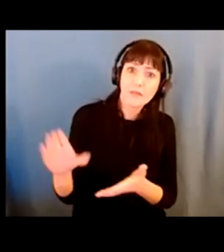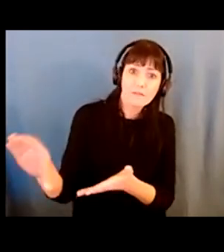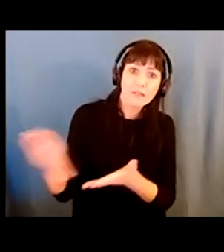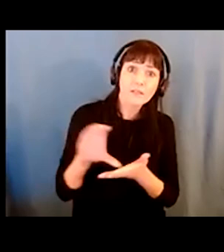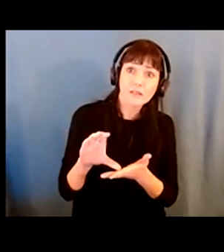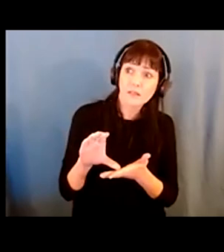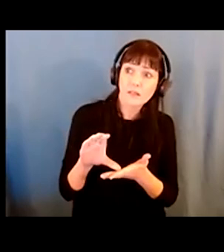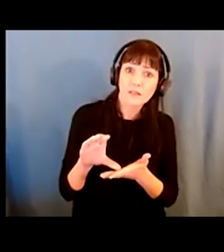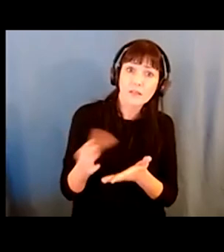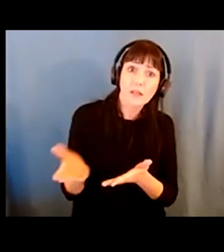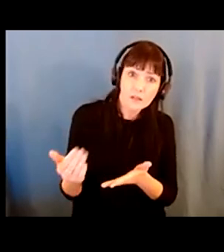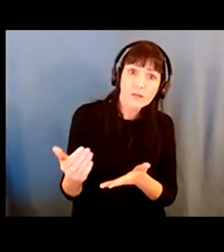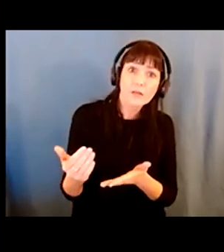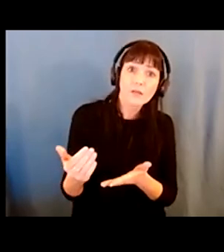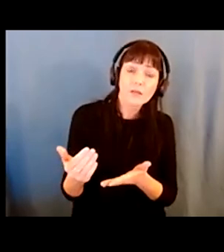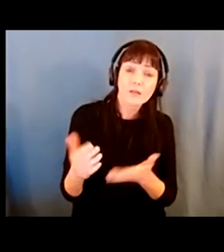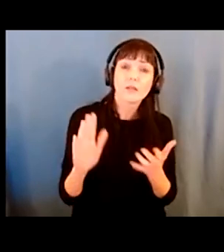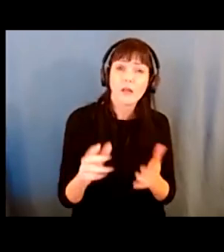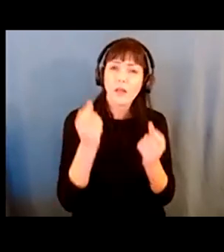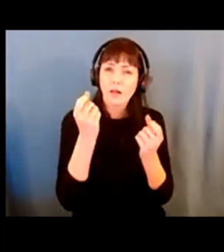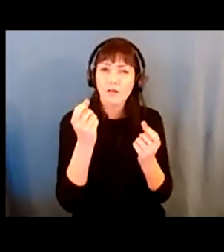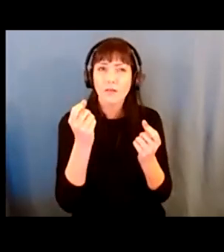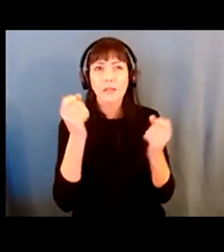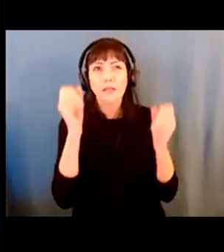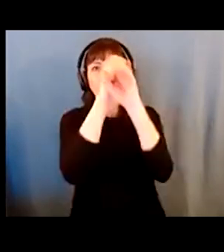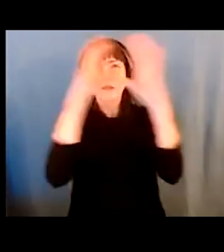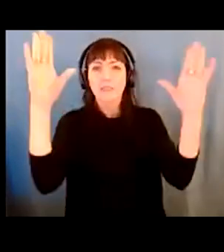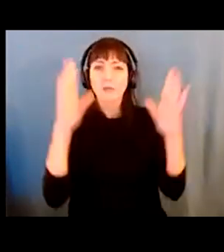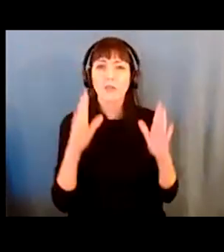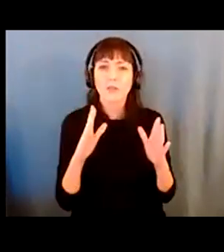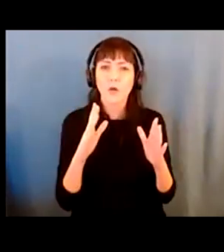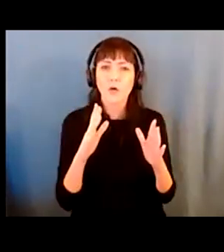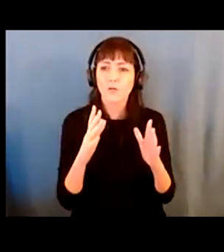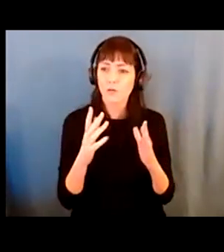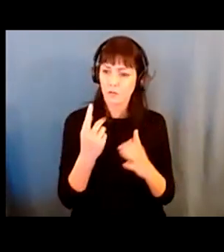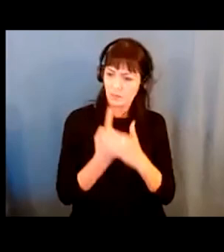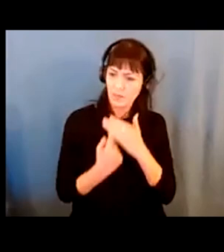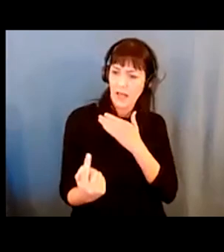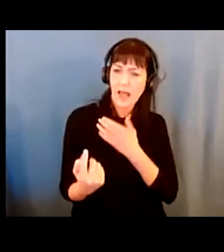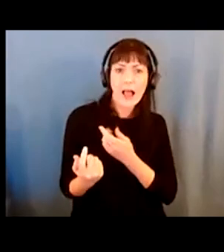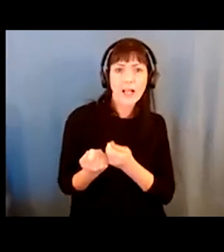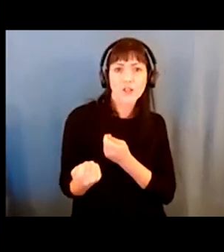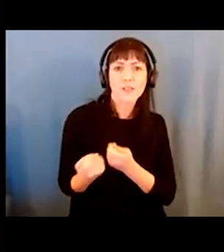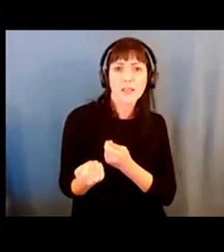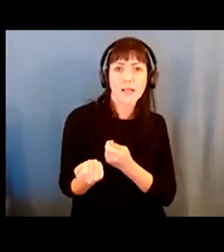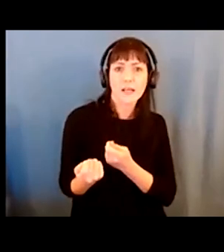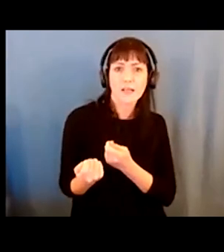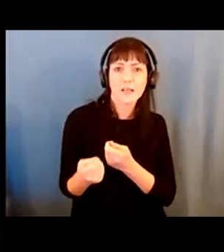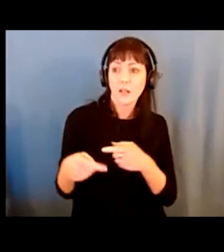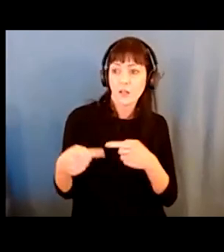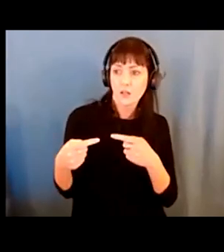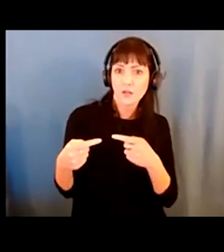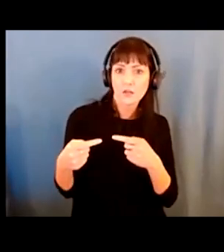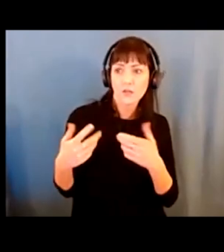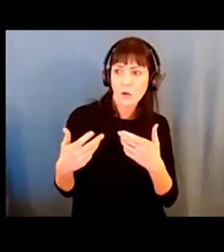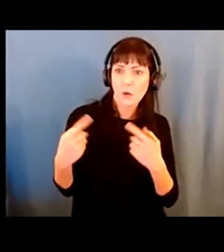we've all talked about it in different ways, the idea of agency and actually getting out of the way and letting the people who know